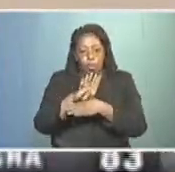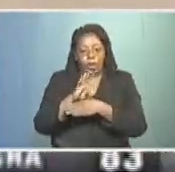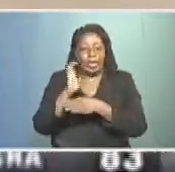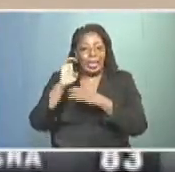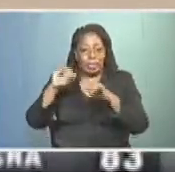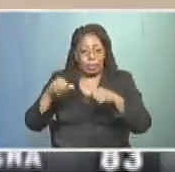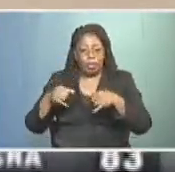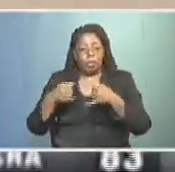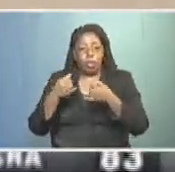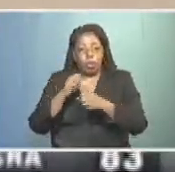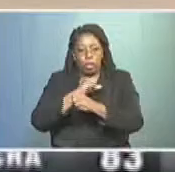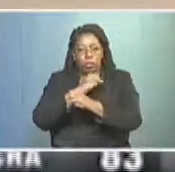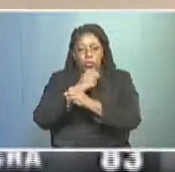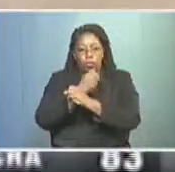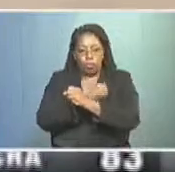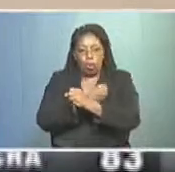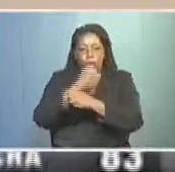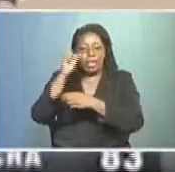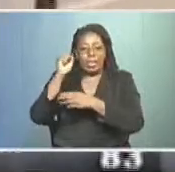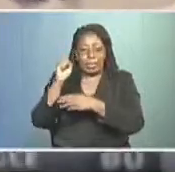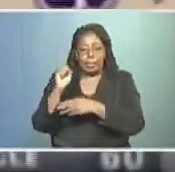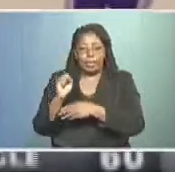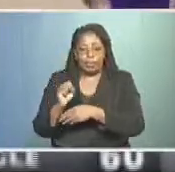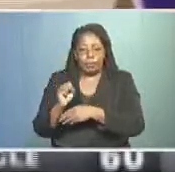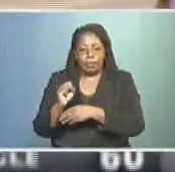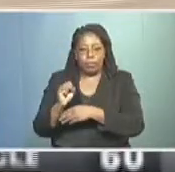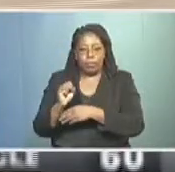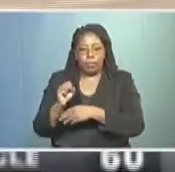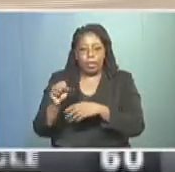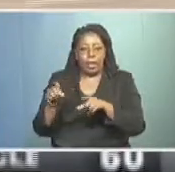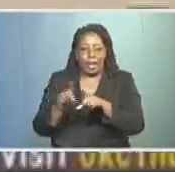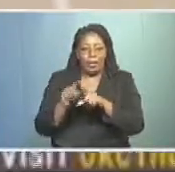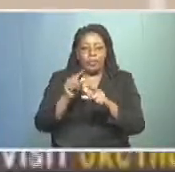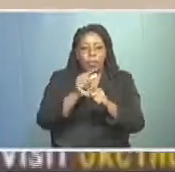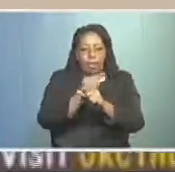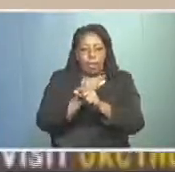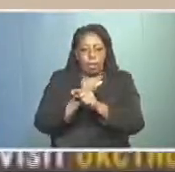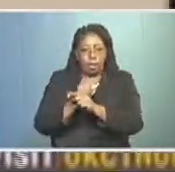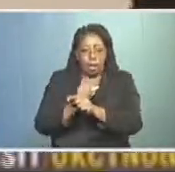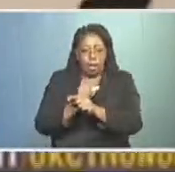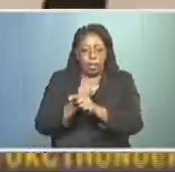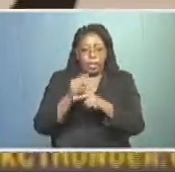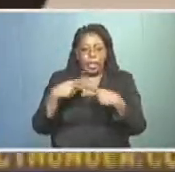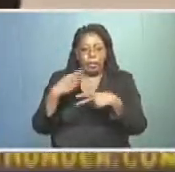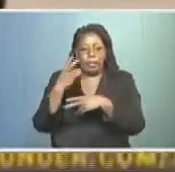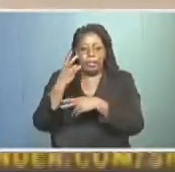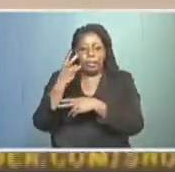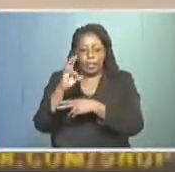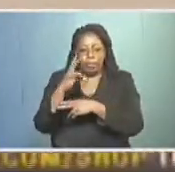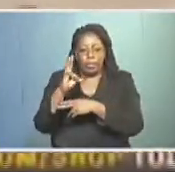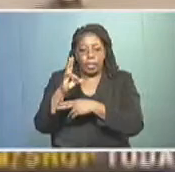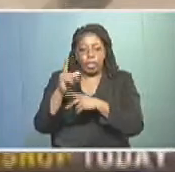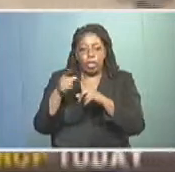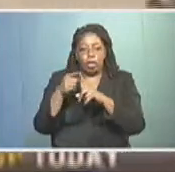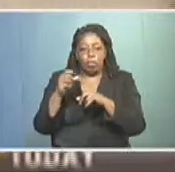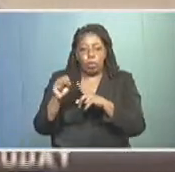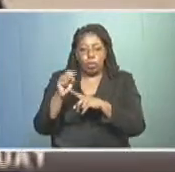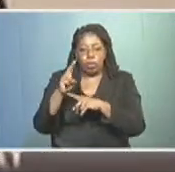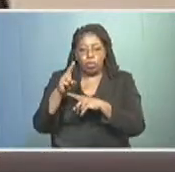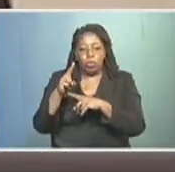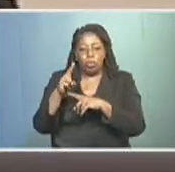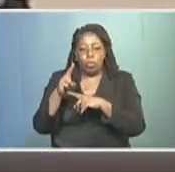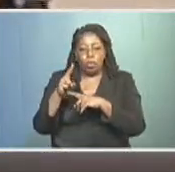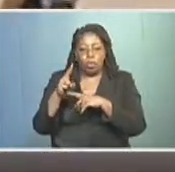enjoying a strong individual season with the Kings as a reserve shooting guard, averaging 17 points, 4 rebounds, 2 steals per game